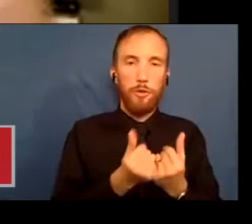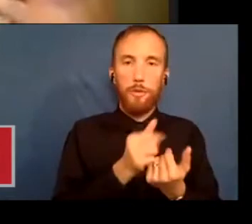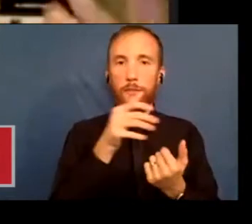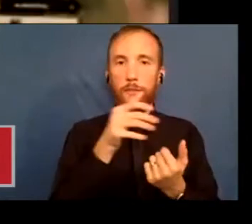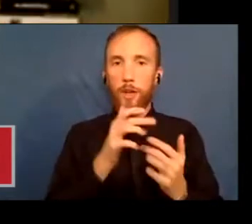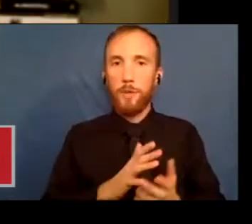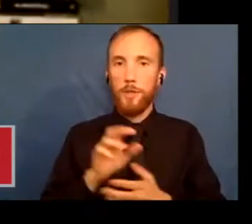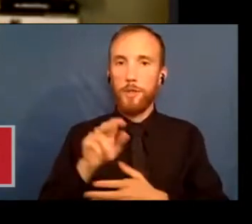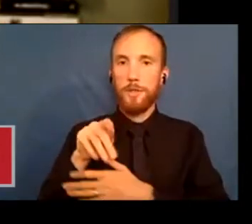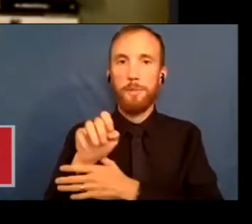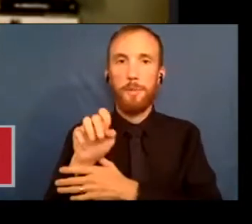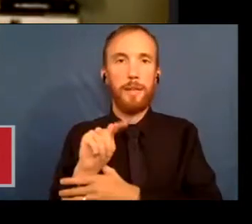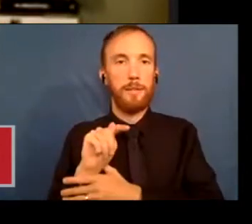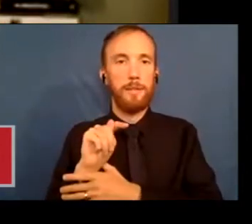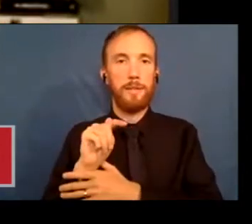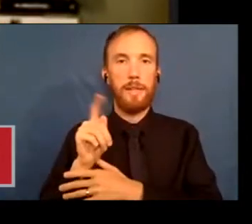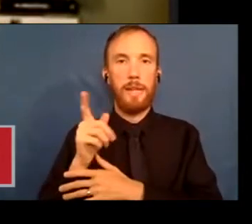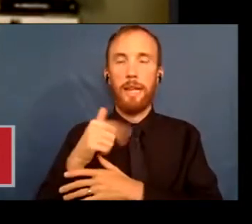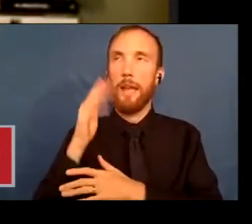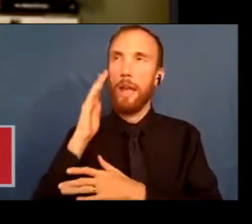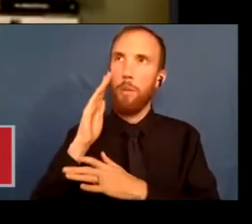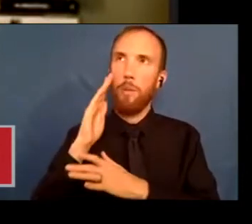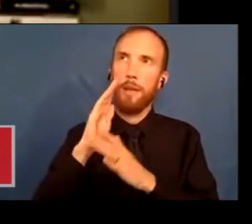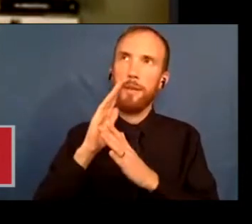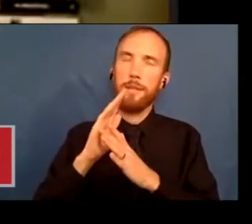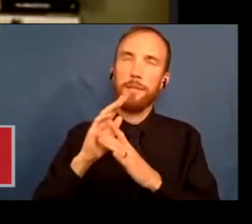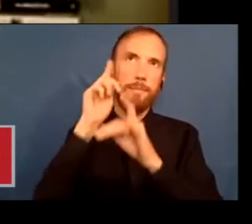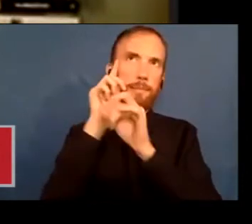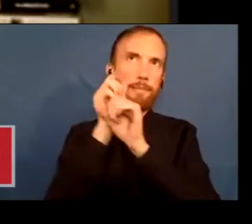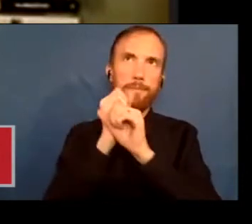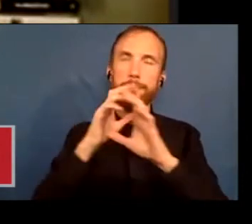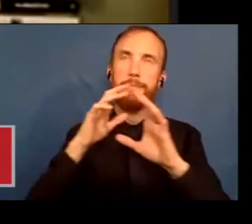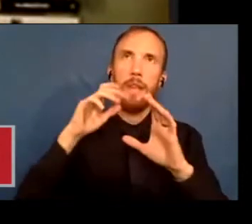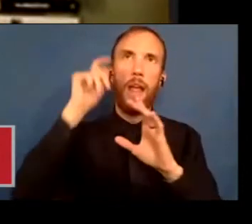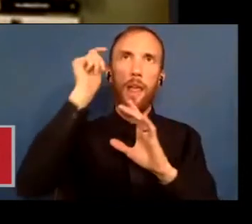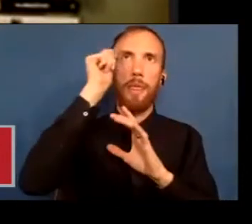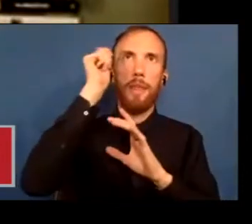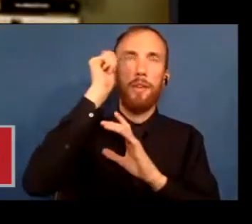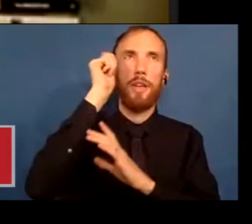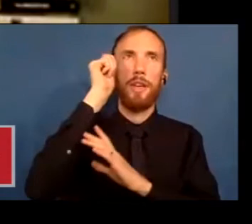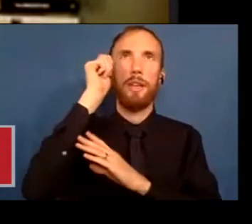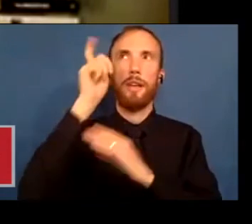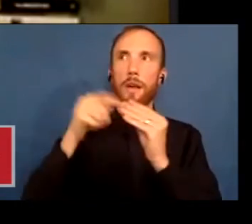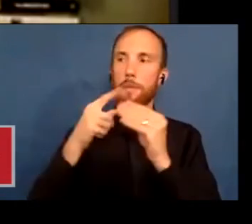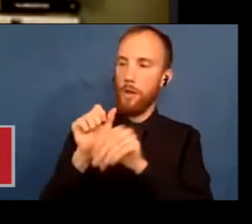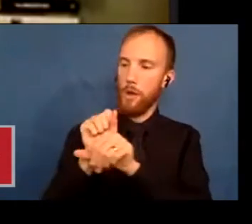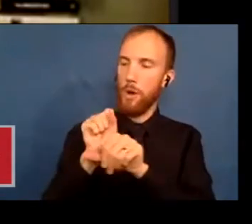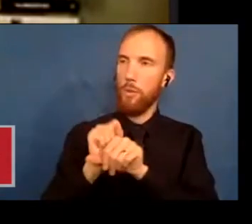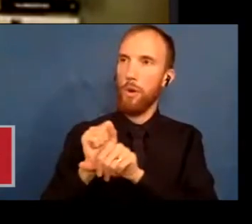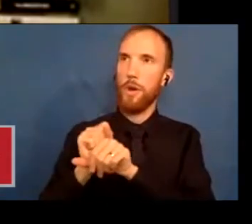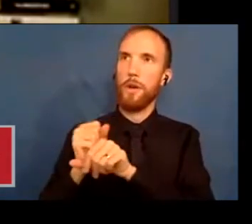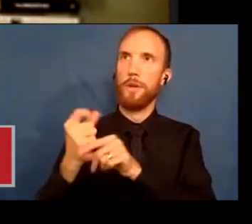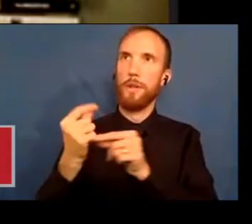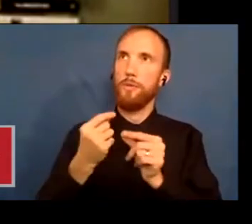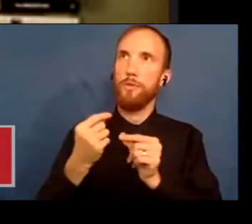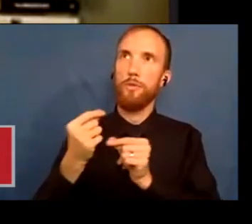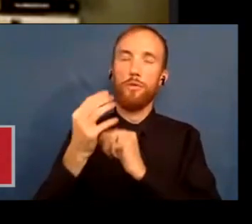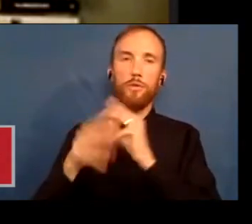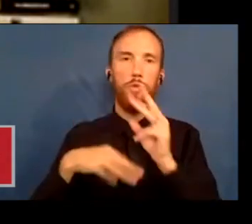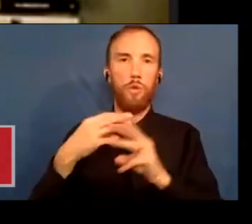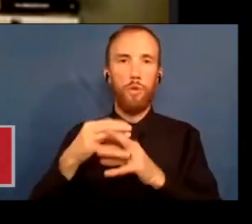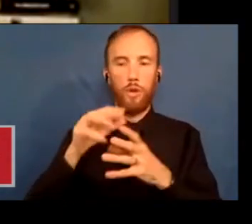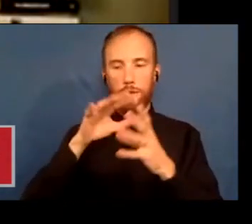have developed a theory of the work they do, the world they live in, somebody who understands